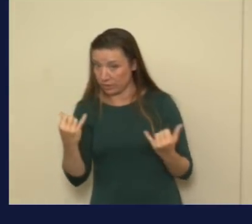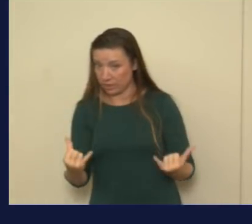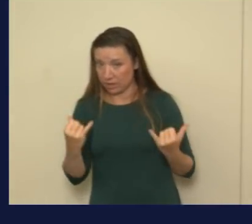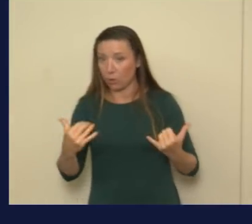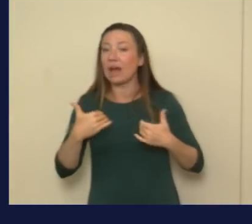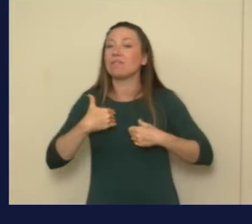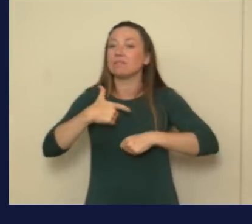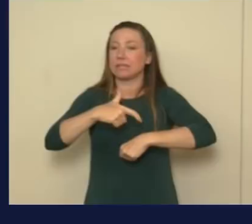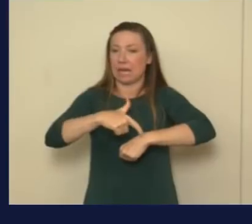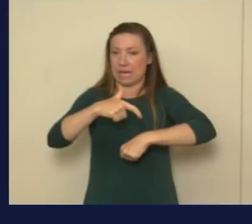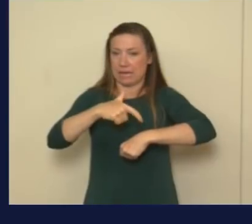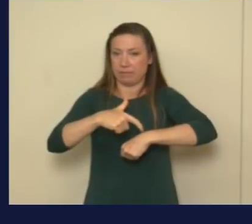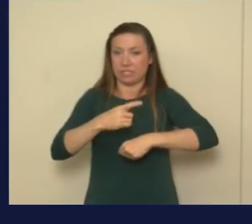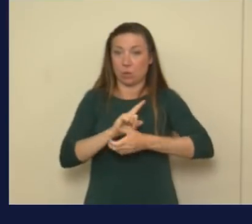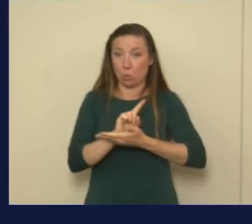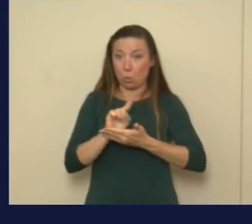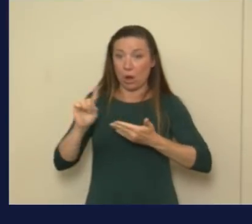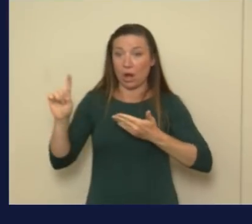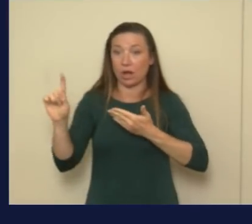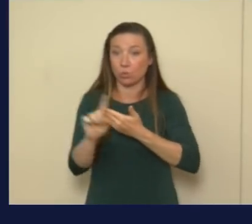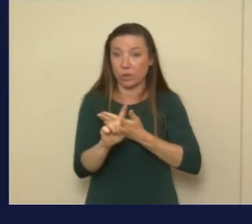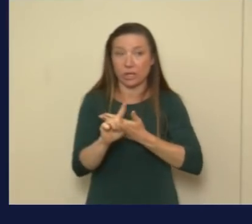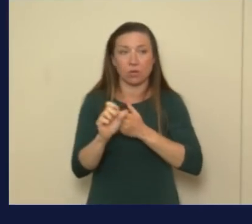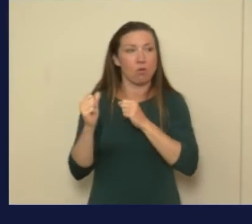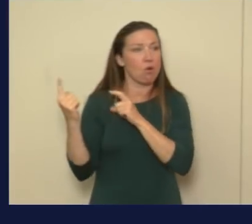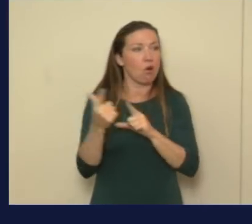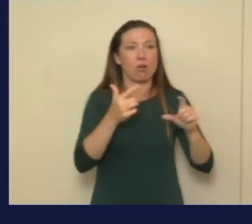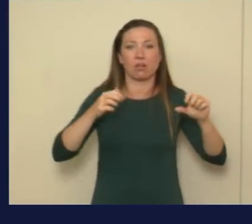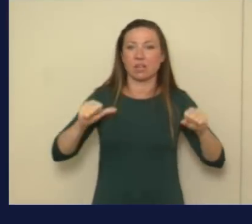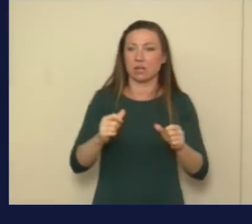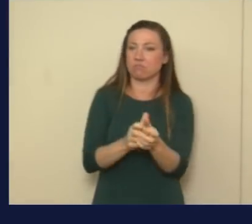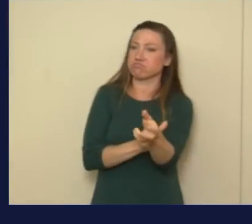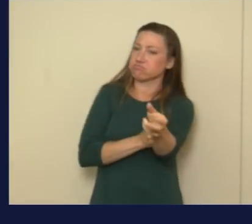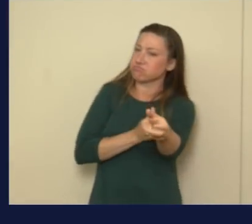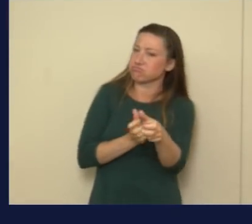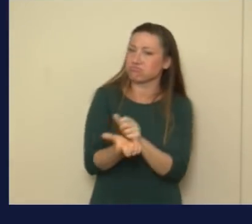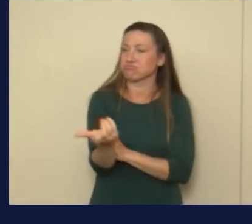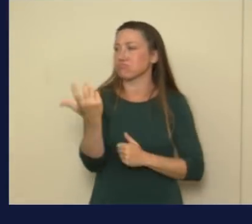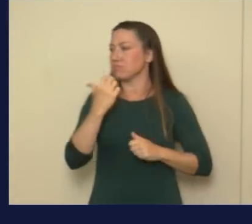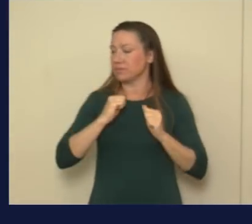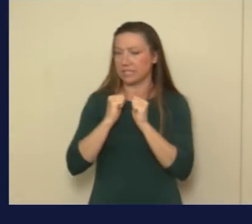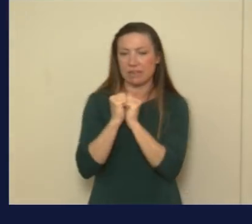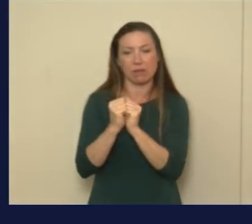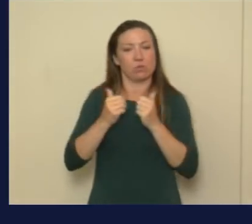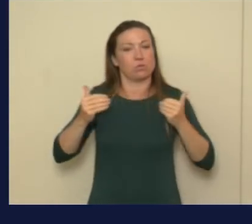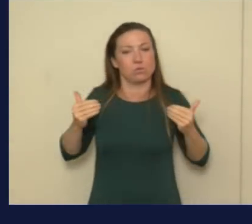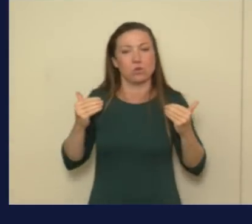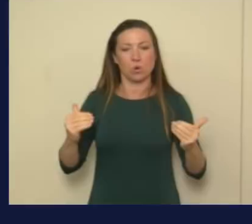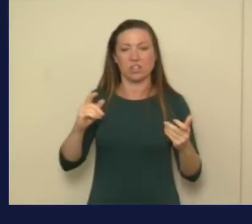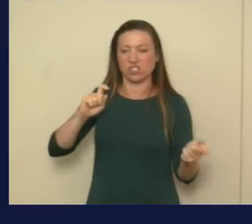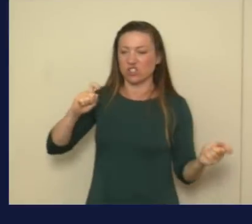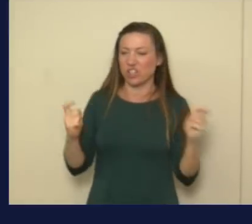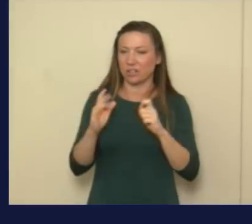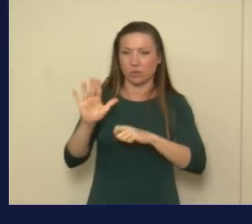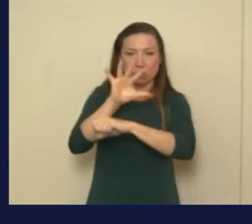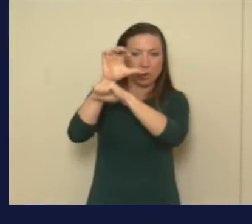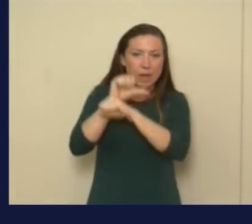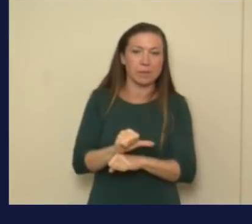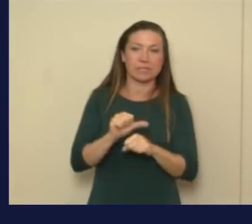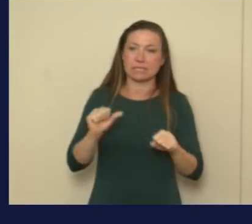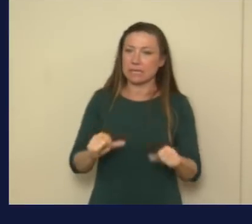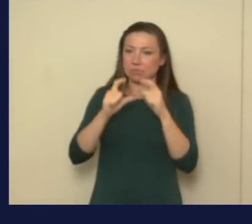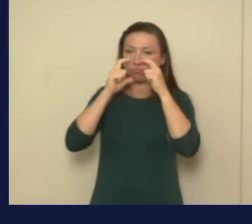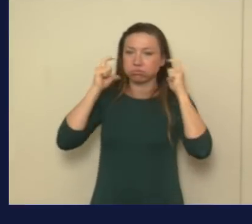can really change our personal behaviors and habits. We can all stay in this together, and we can bring that curve right